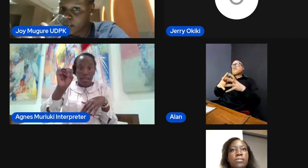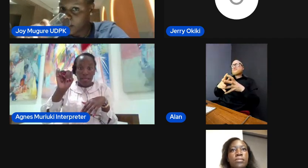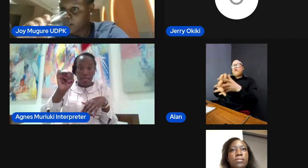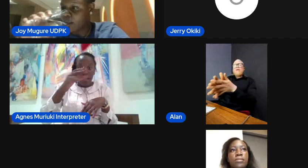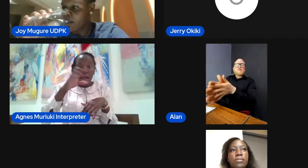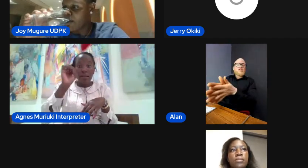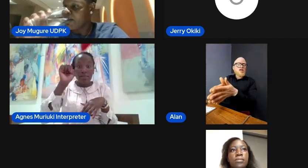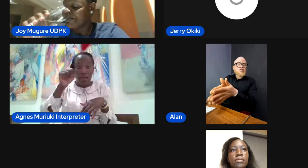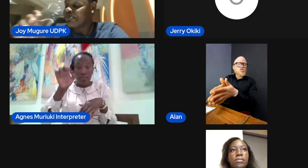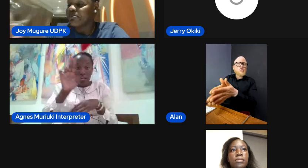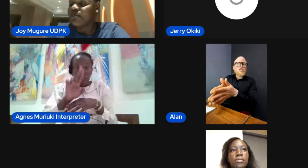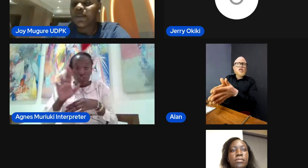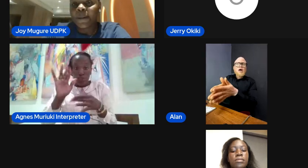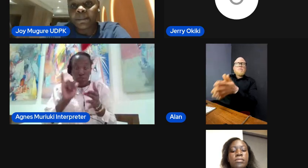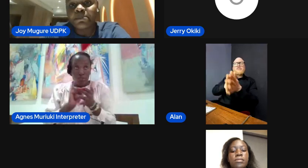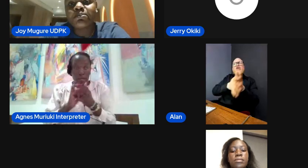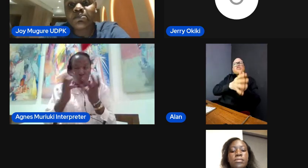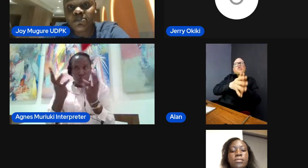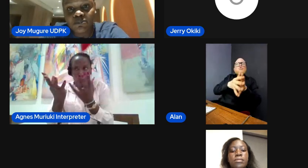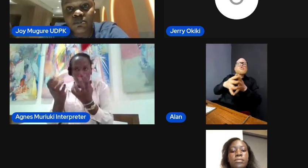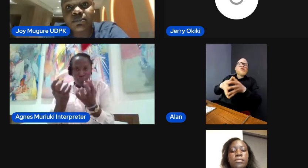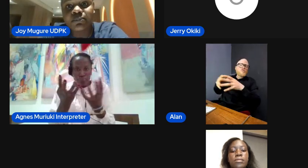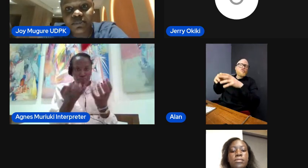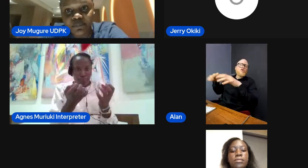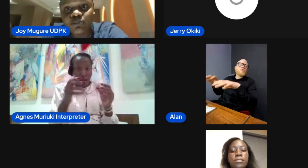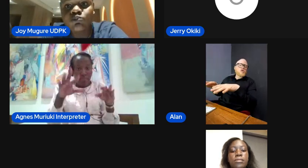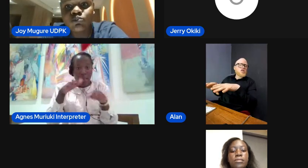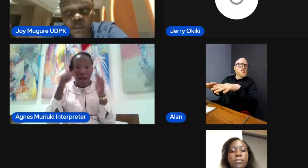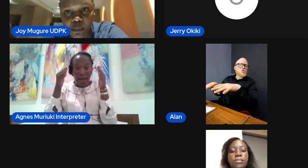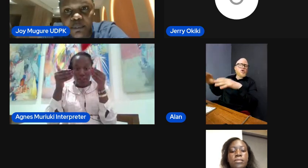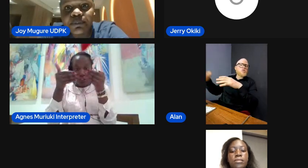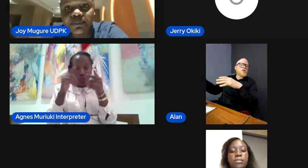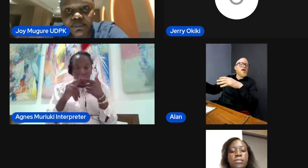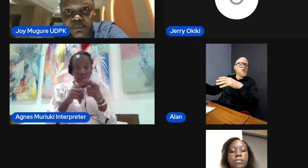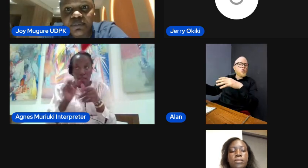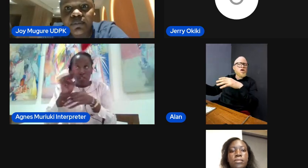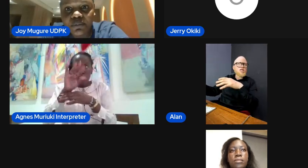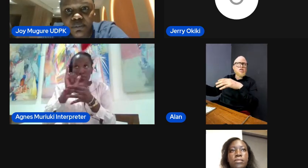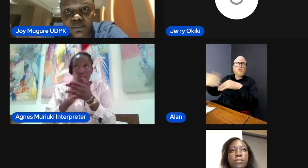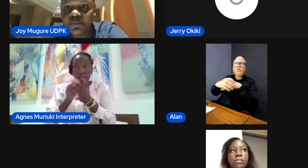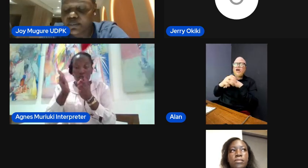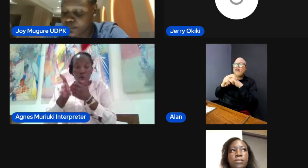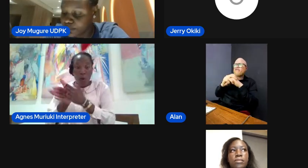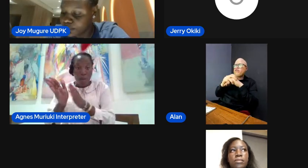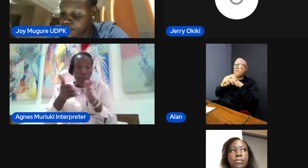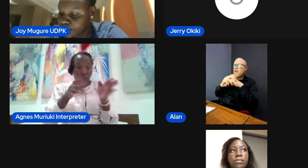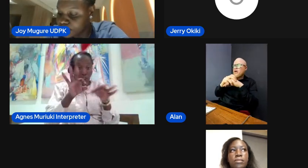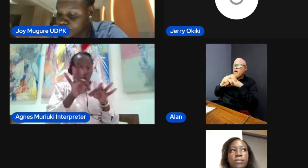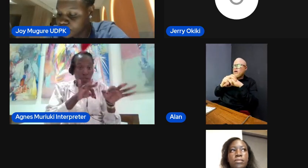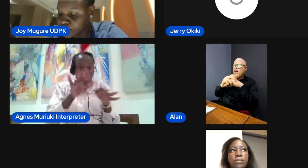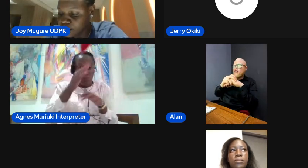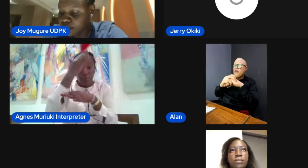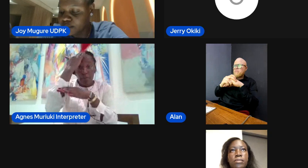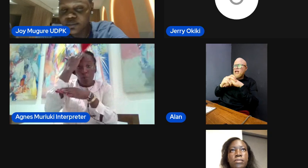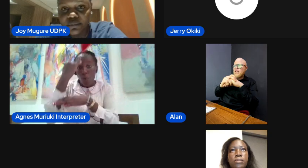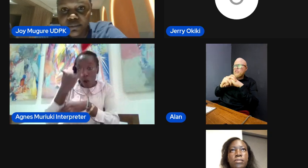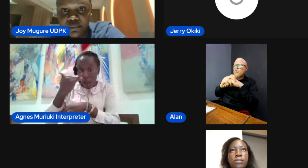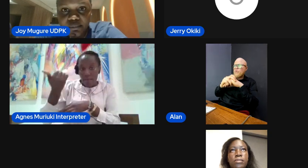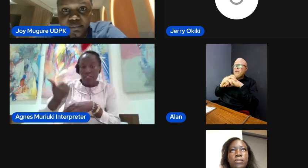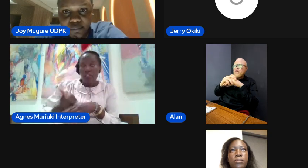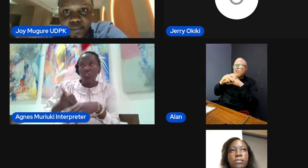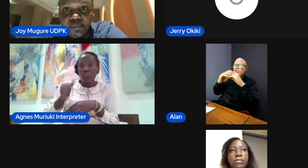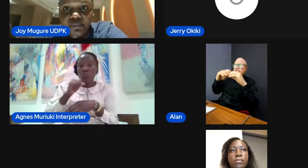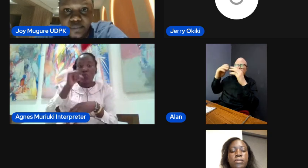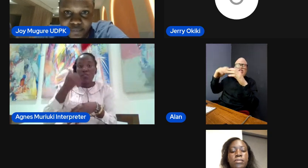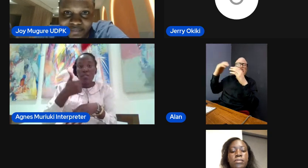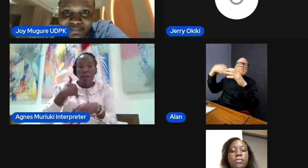the trend to capture their attention, but then she used that very opportunity to explain why she does not have melanin.